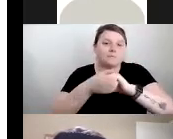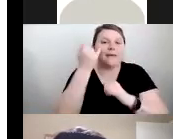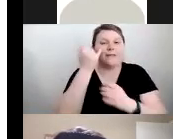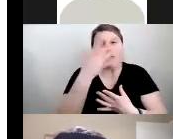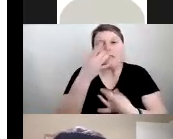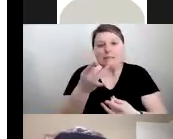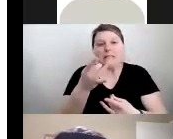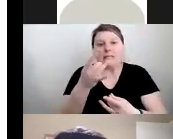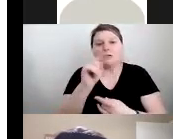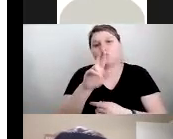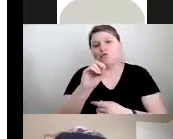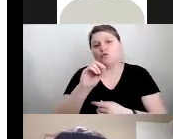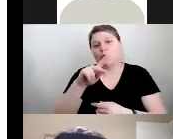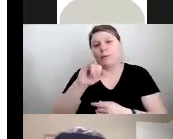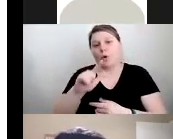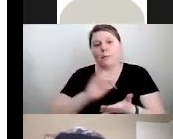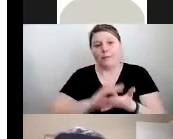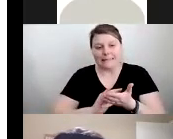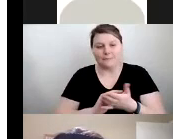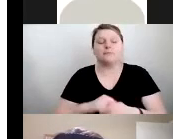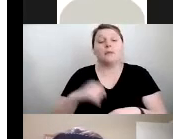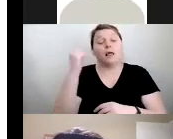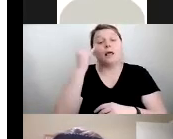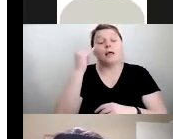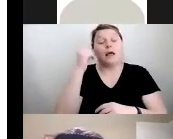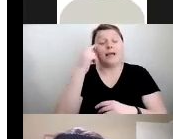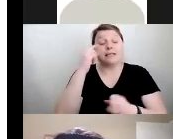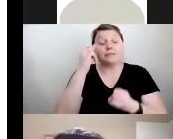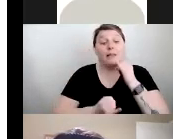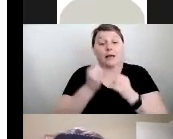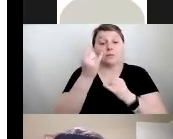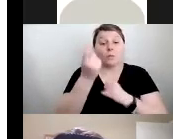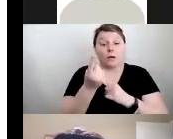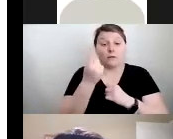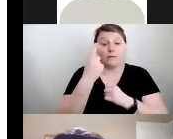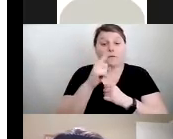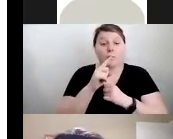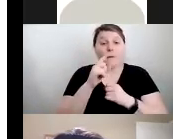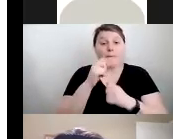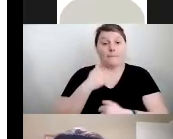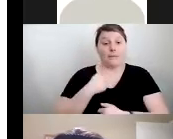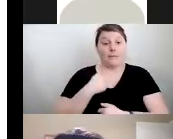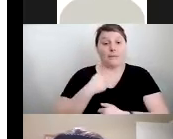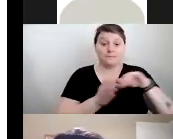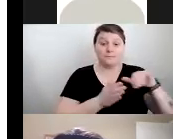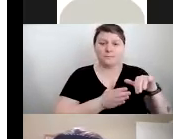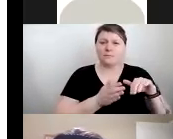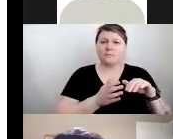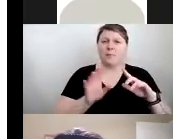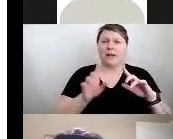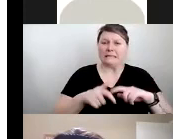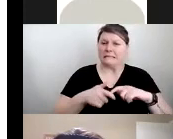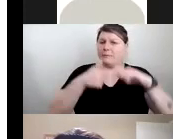medicine. And I think that's my last slide on the military. But I'm going to take a